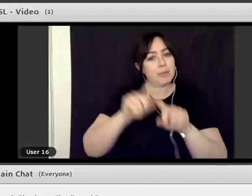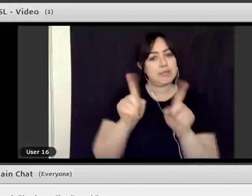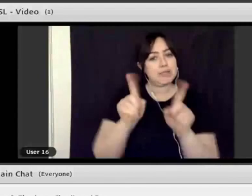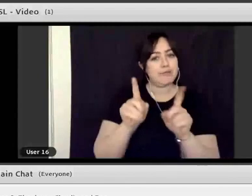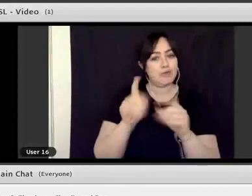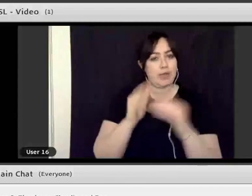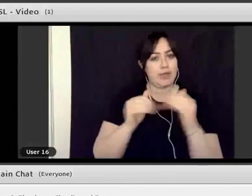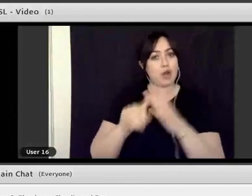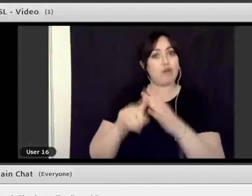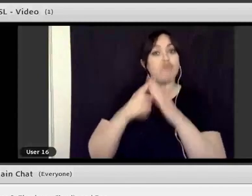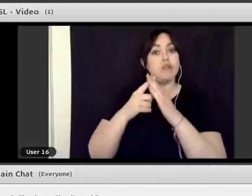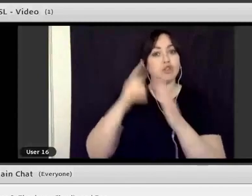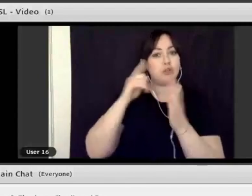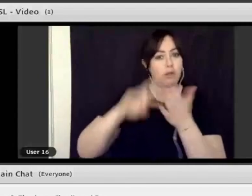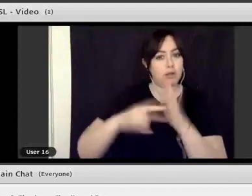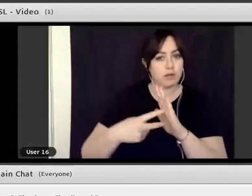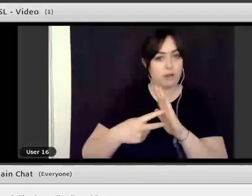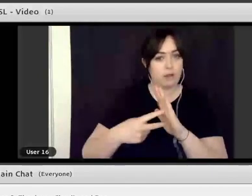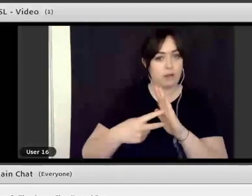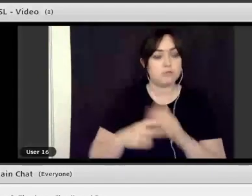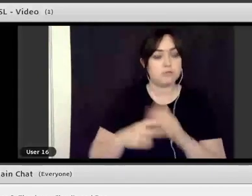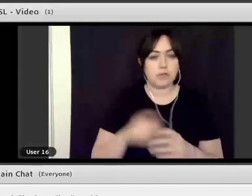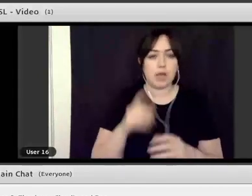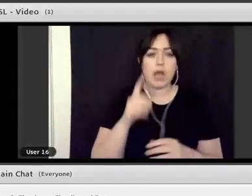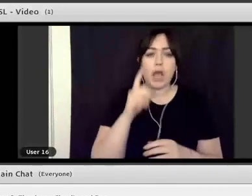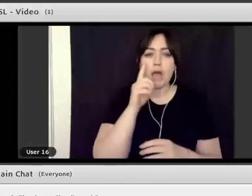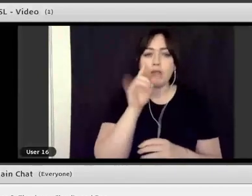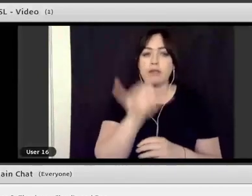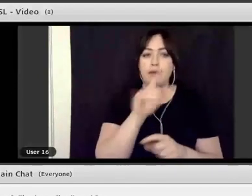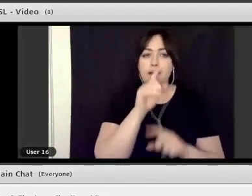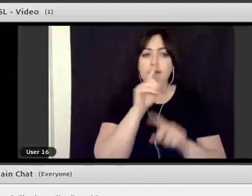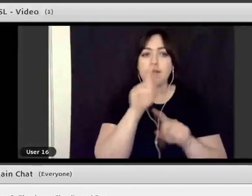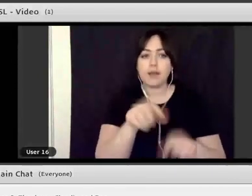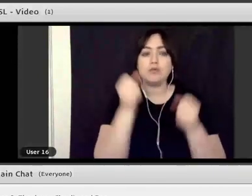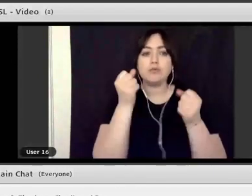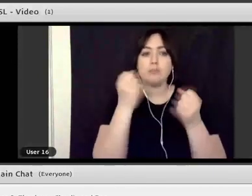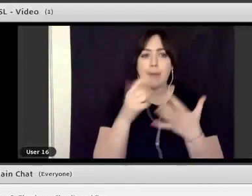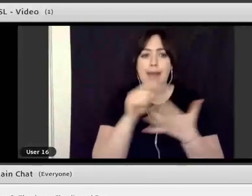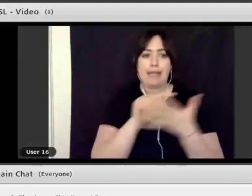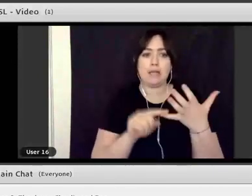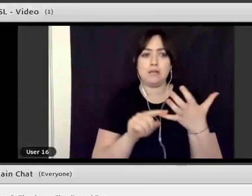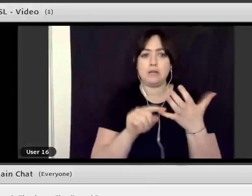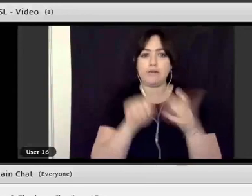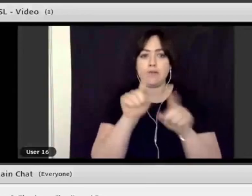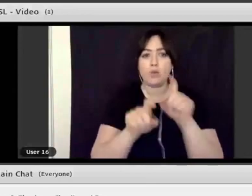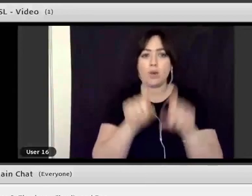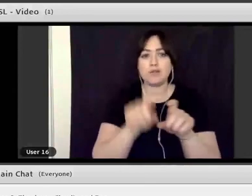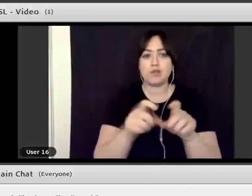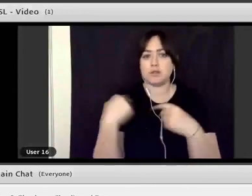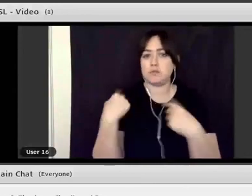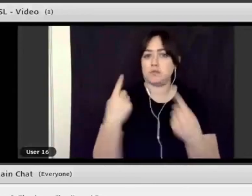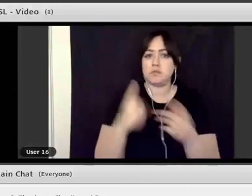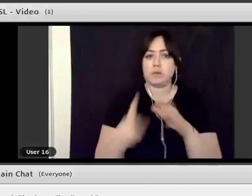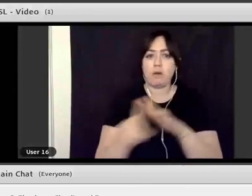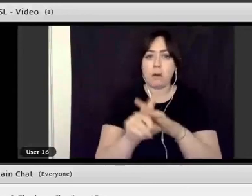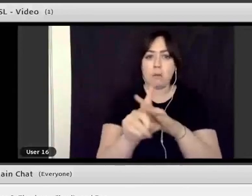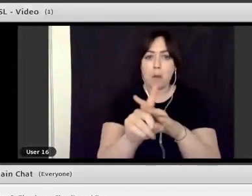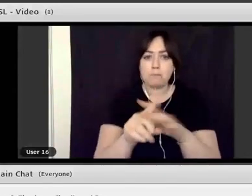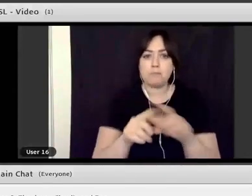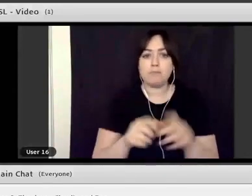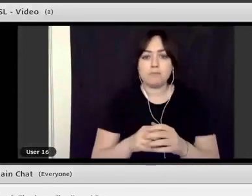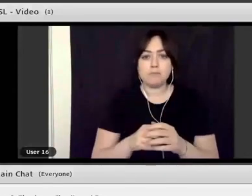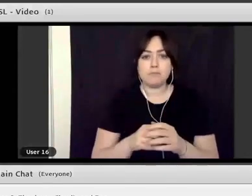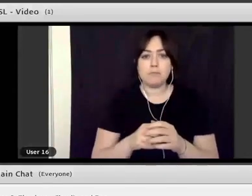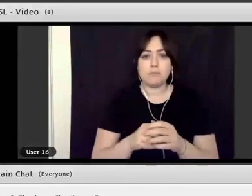intended. And I think that answers a lot of the questions about identifying